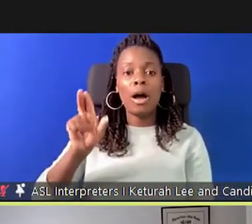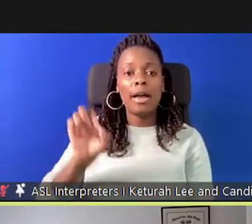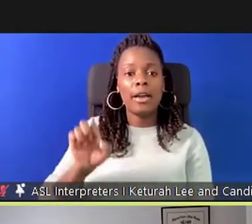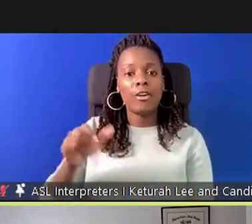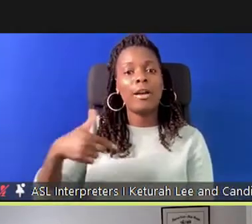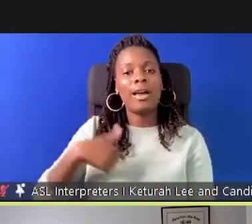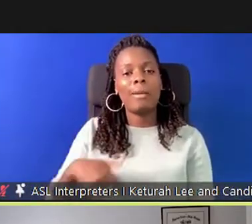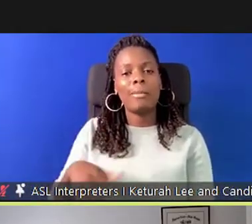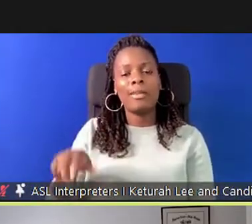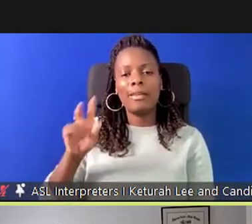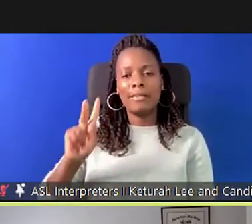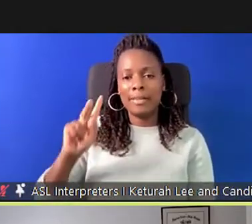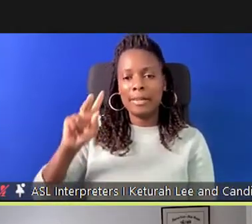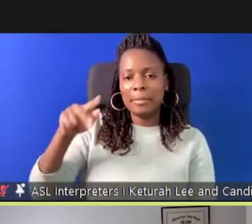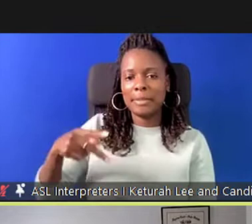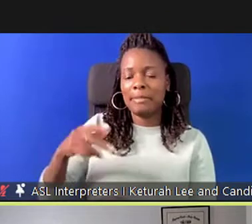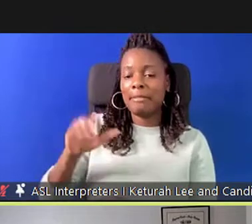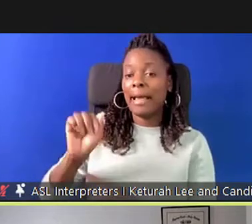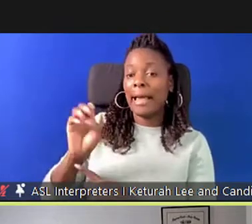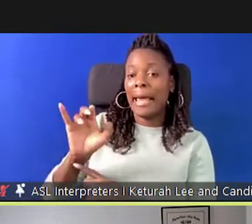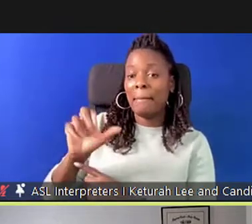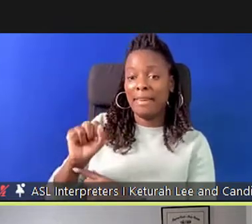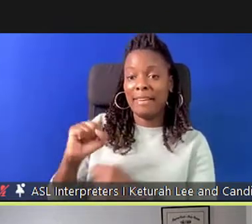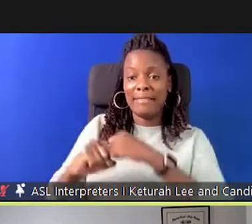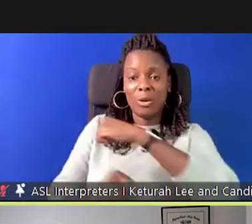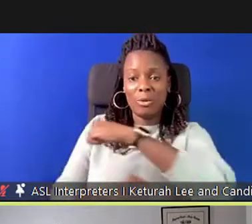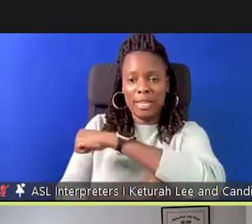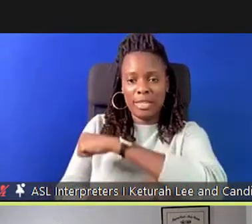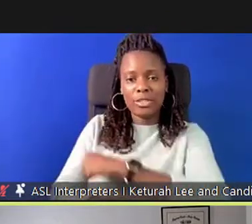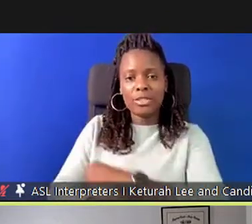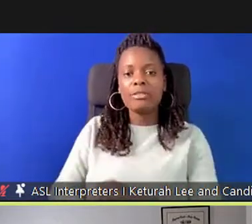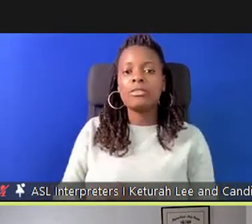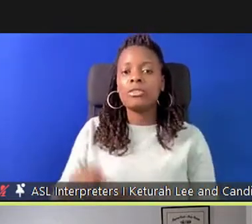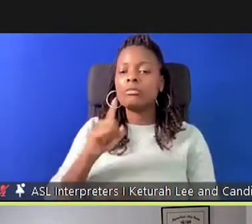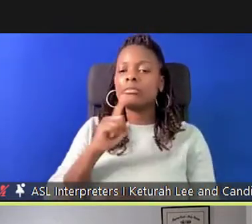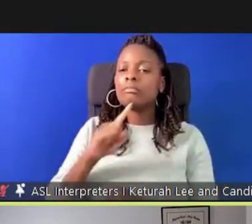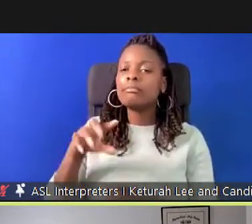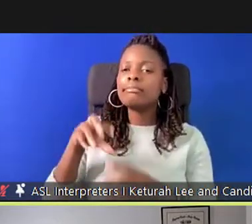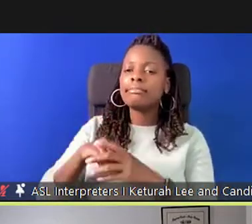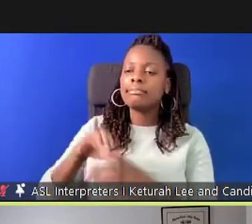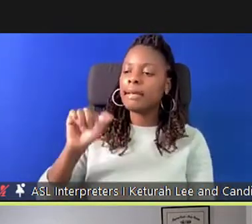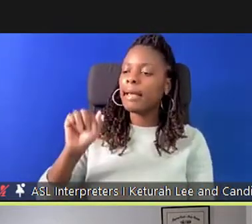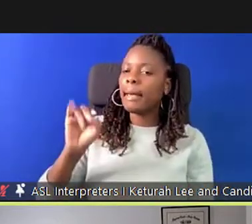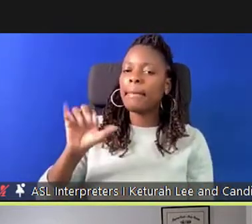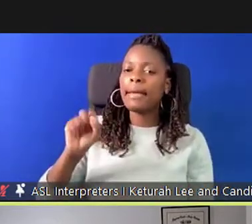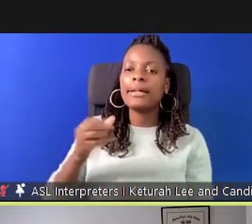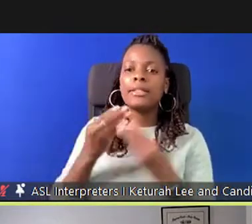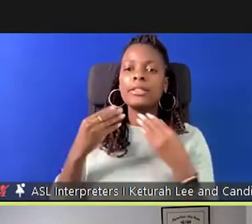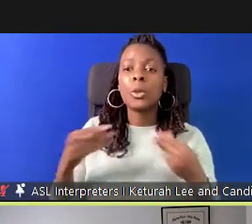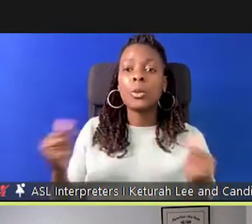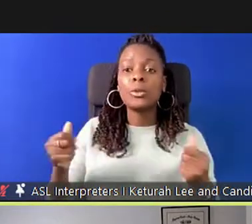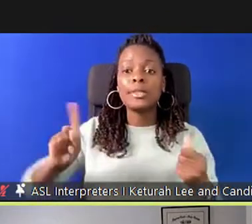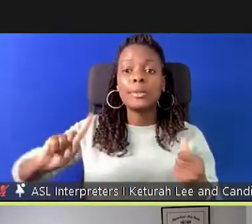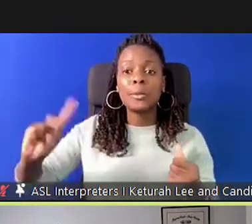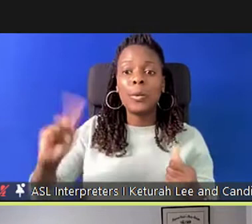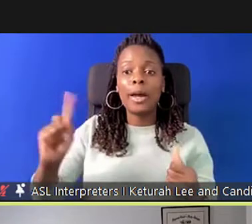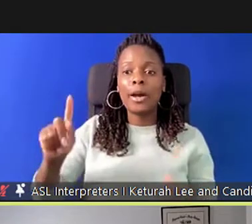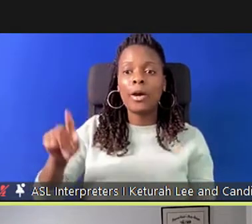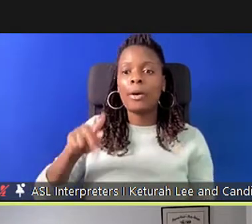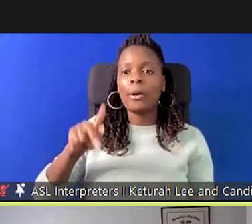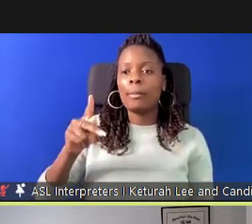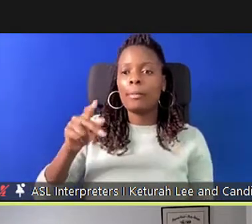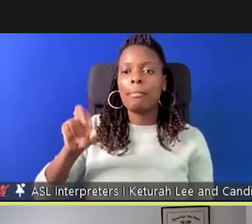which is the corporate foundation of Cambia Health Solutions, headquartered in Portland, Oregon.